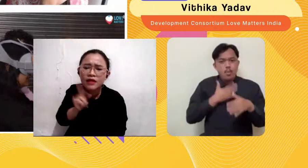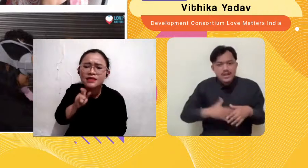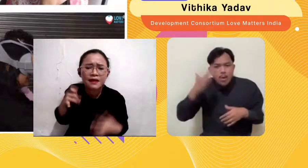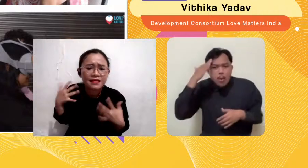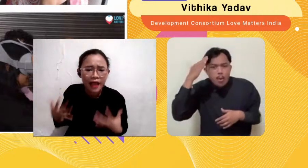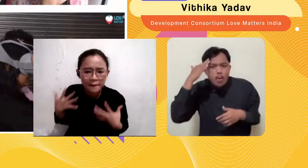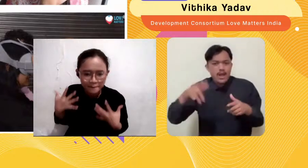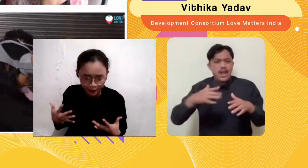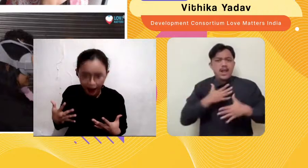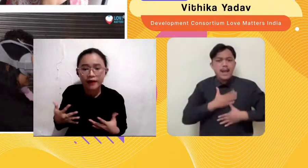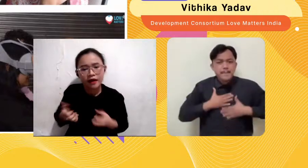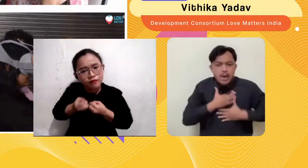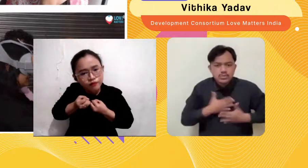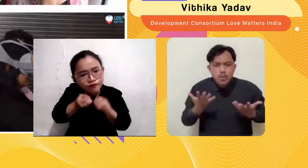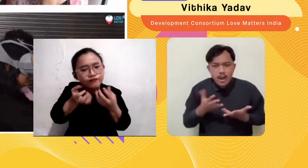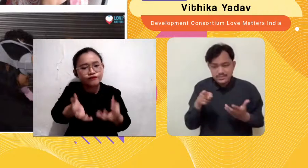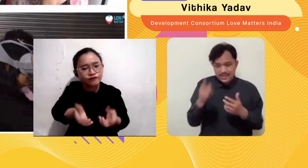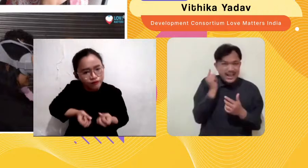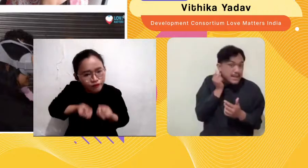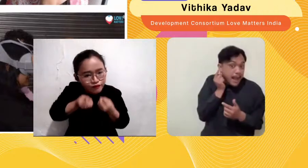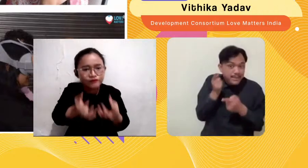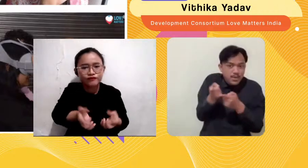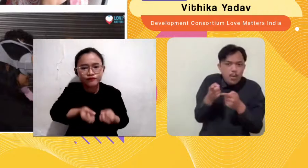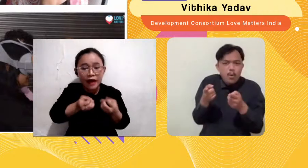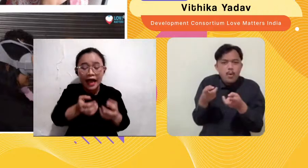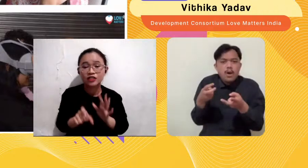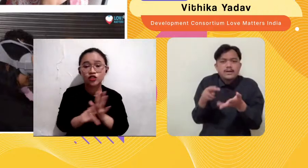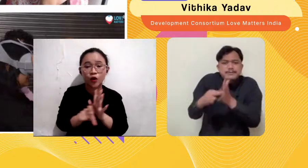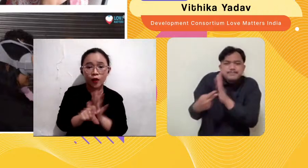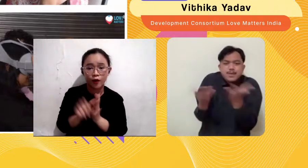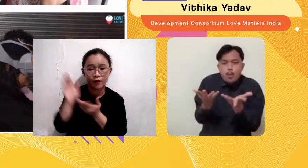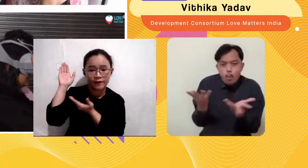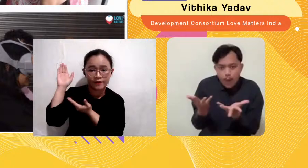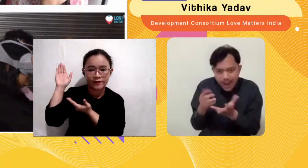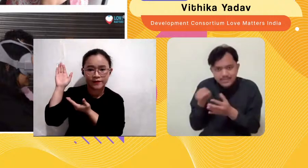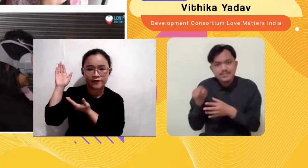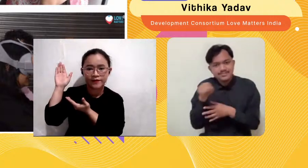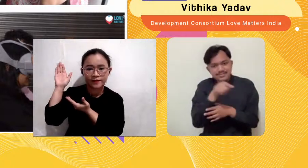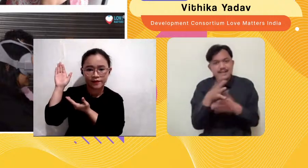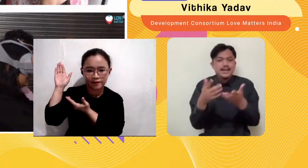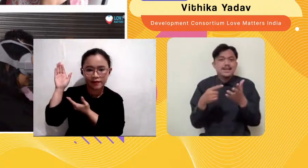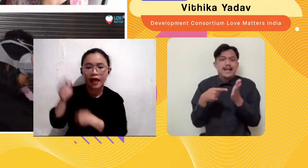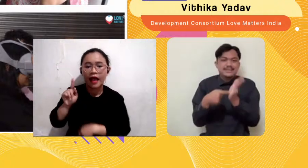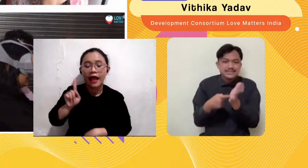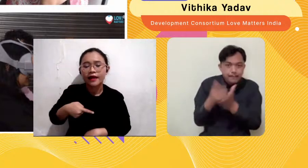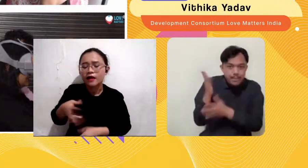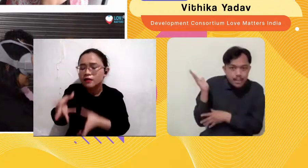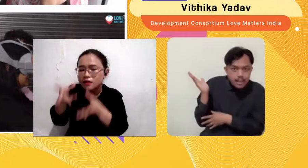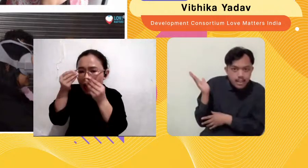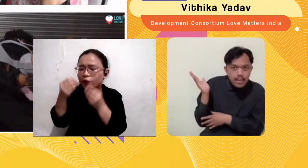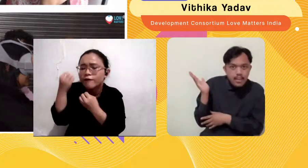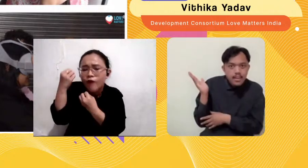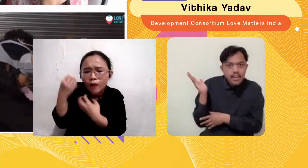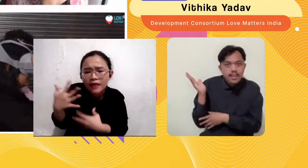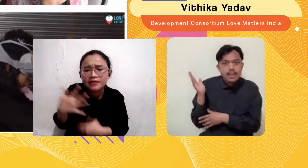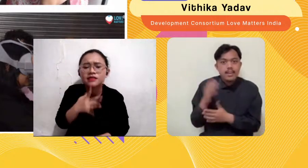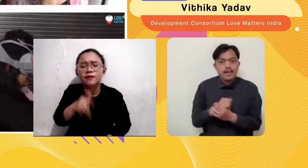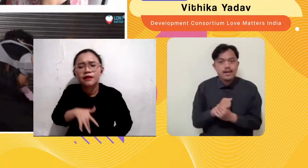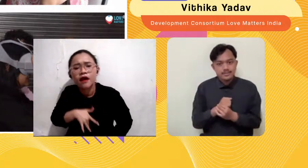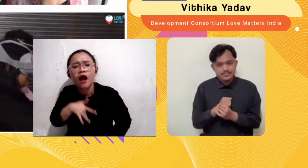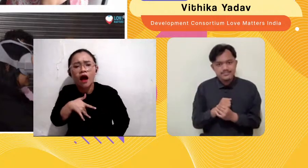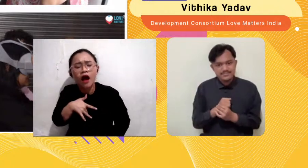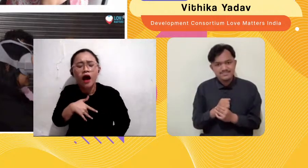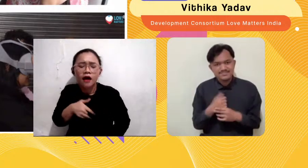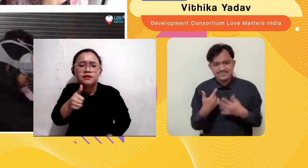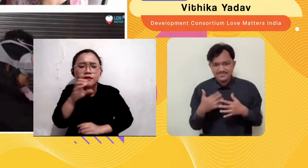encourage discussions around taboo topics and look at how people are perceiving information, how we are making communication that